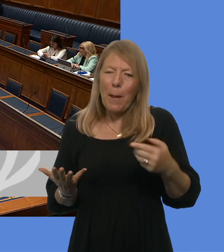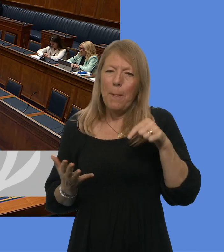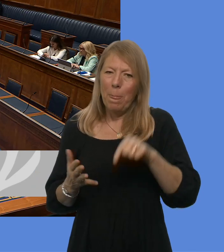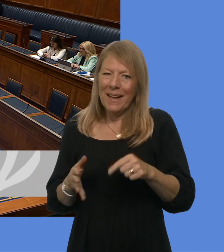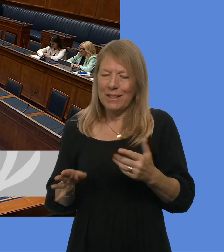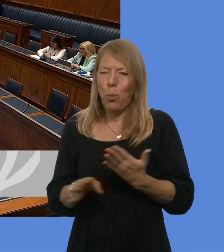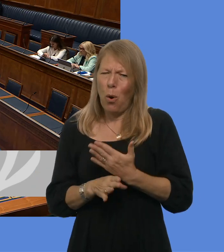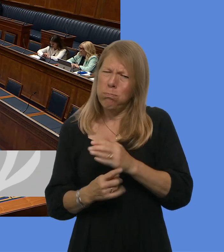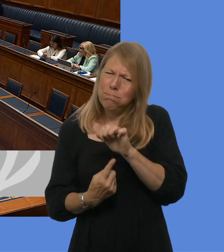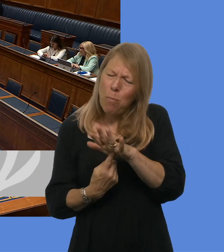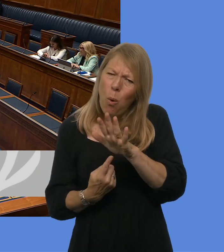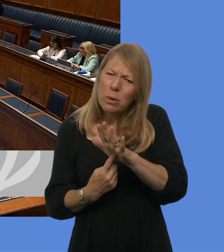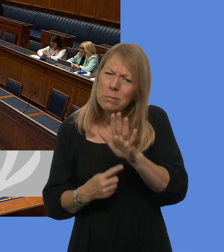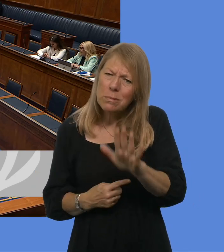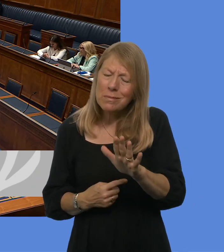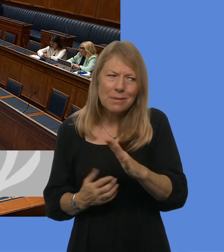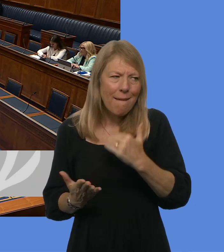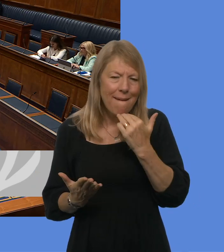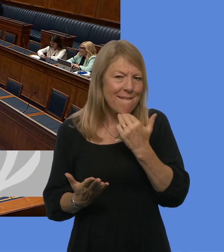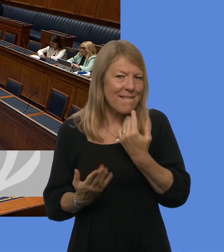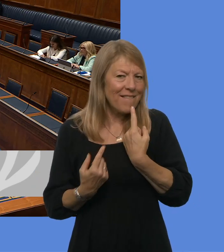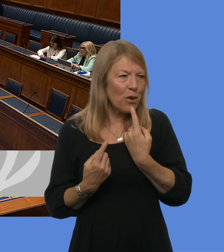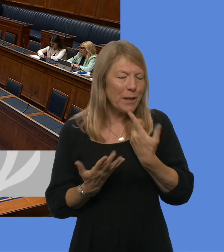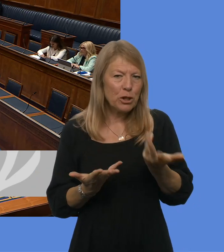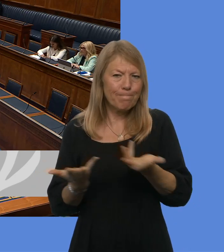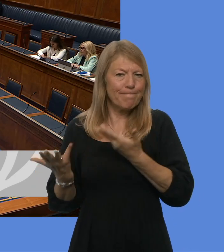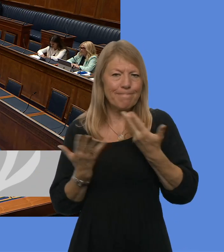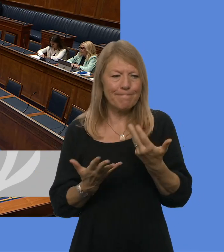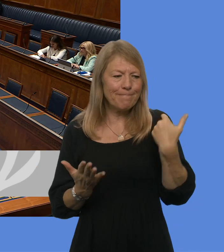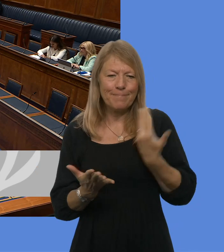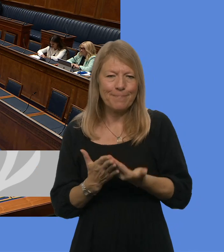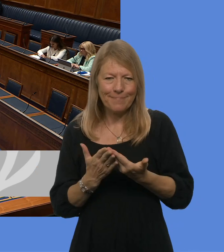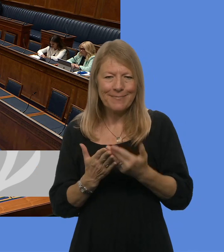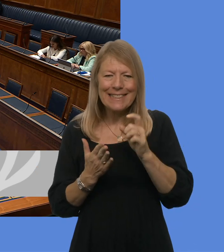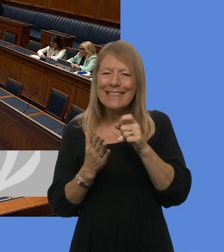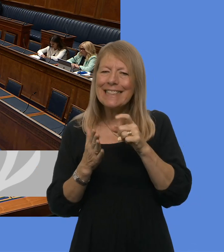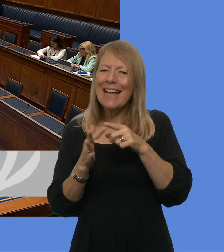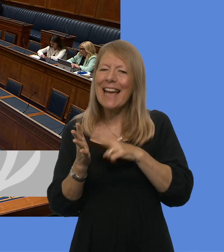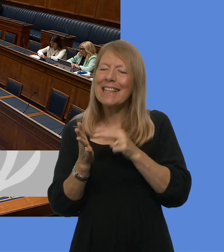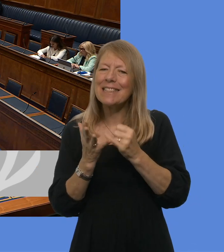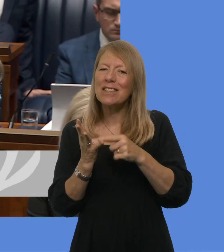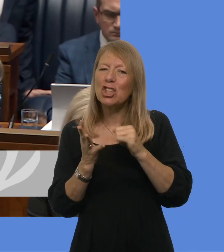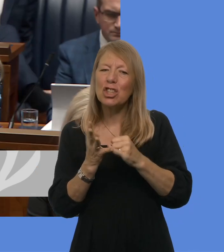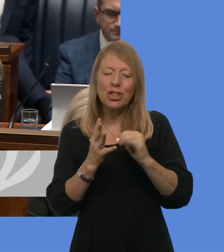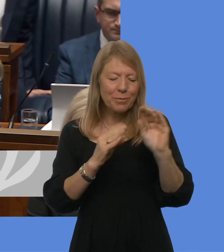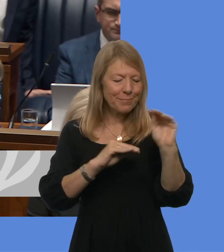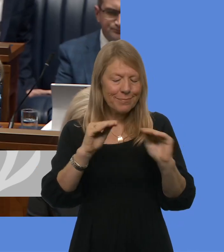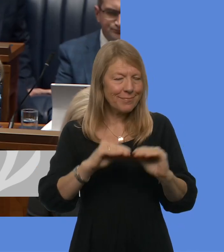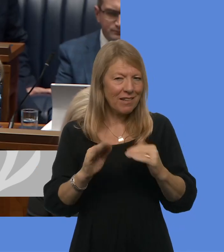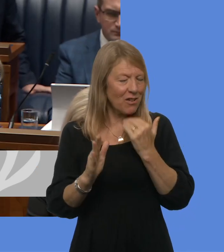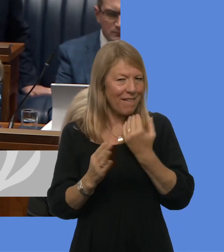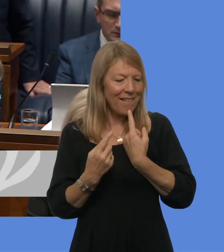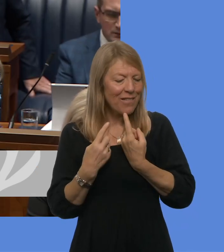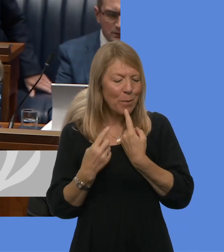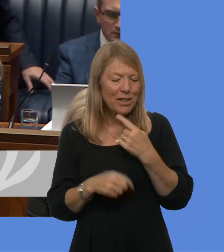important area, and it's one where there's a lack of data. We know, from census figures the number of young